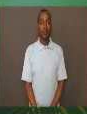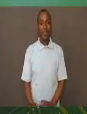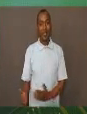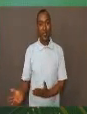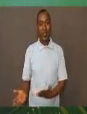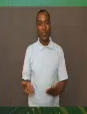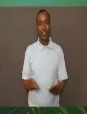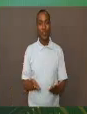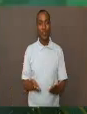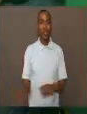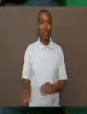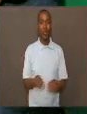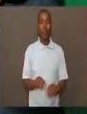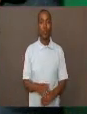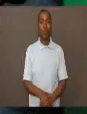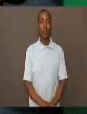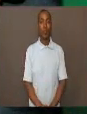Welcome back, students.